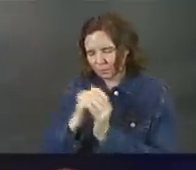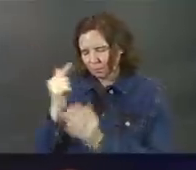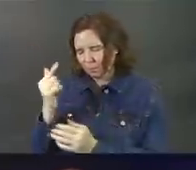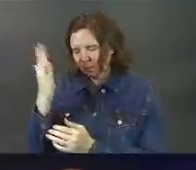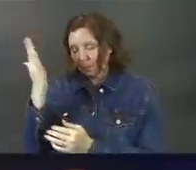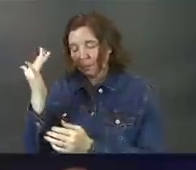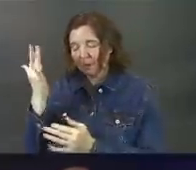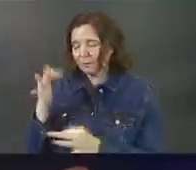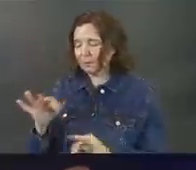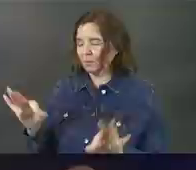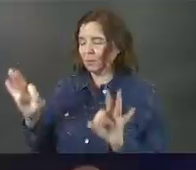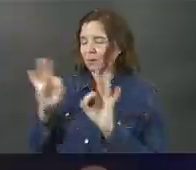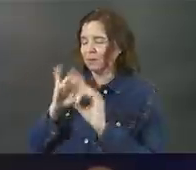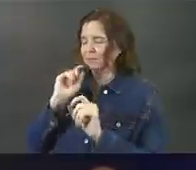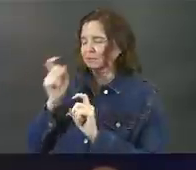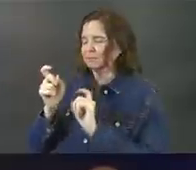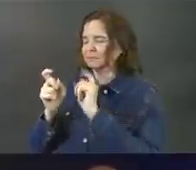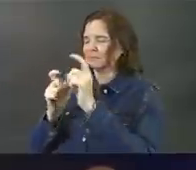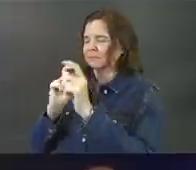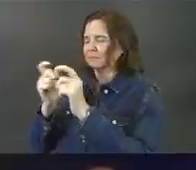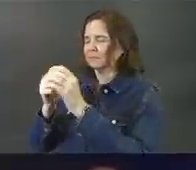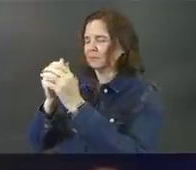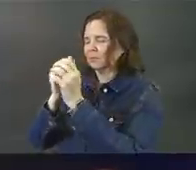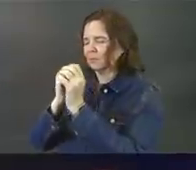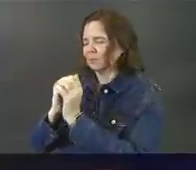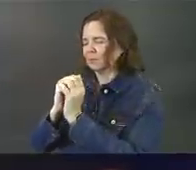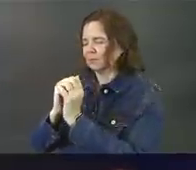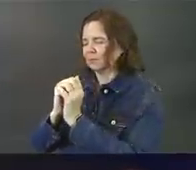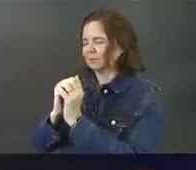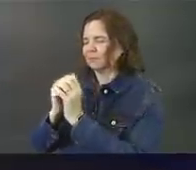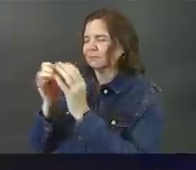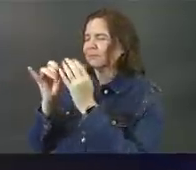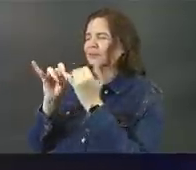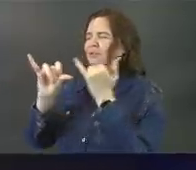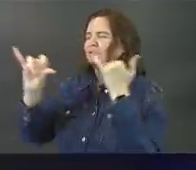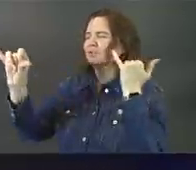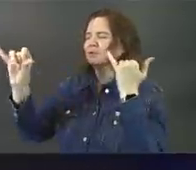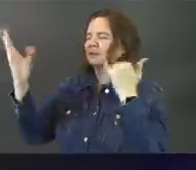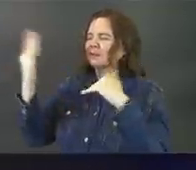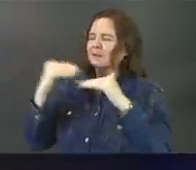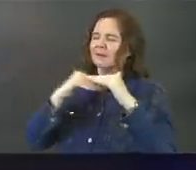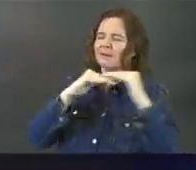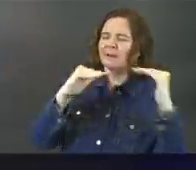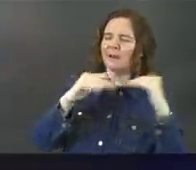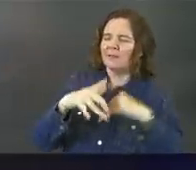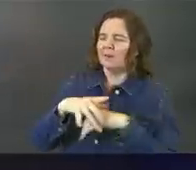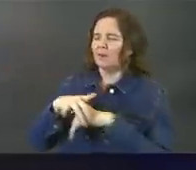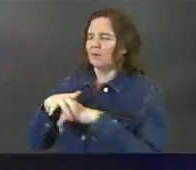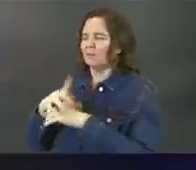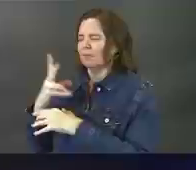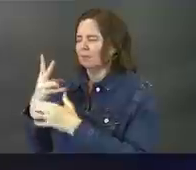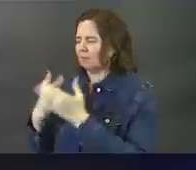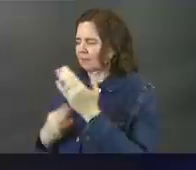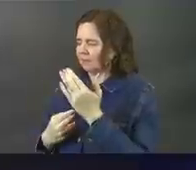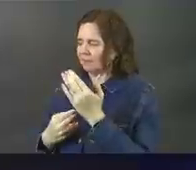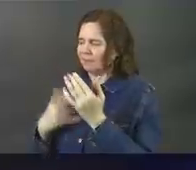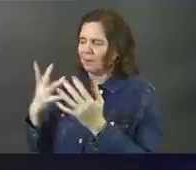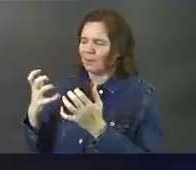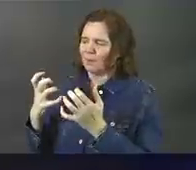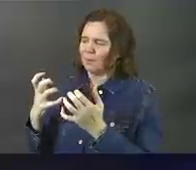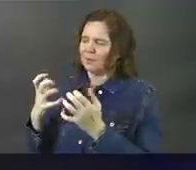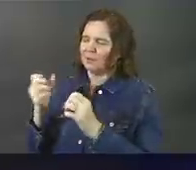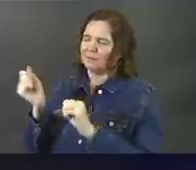Because you are worthy of our worship. You're God of eternity, of heaven and earth. We want to